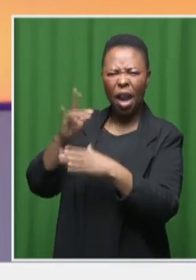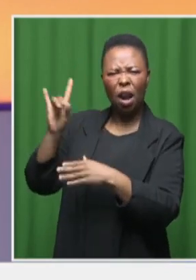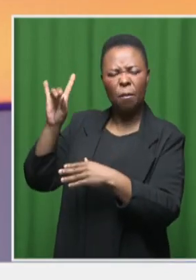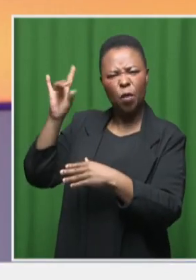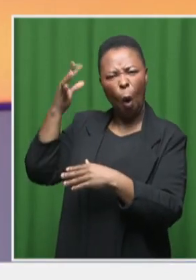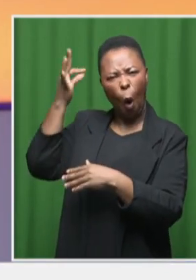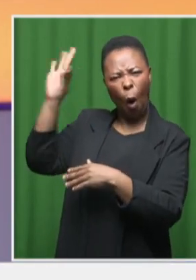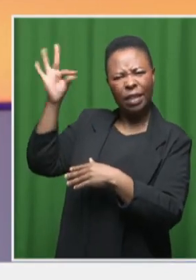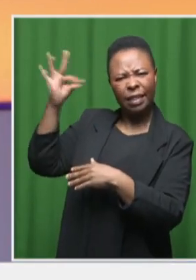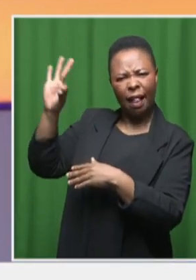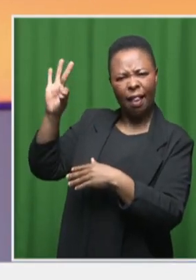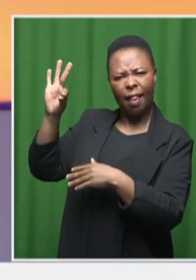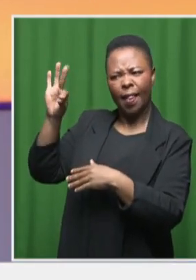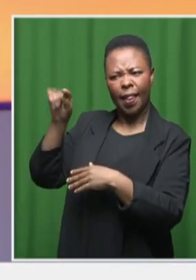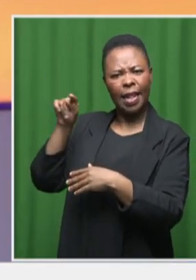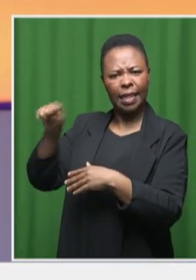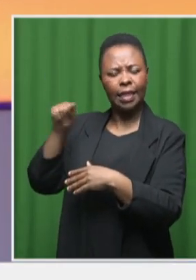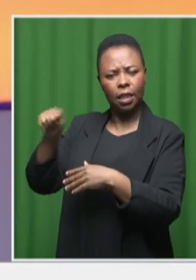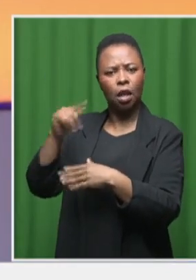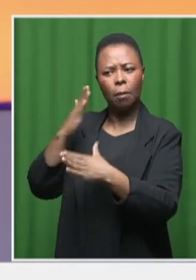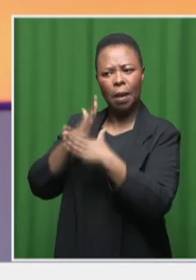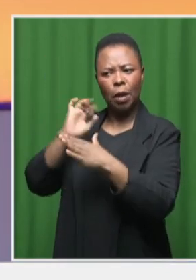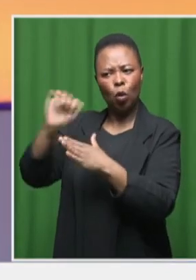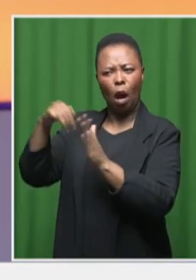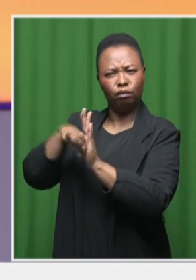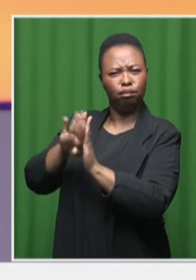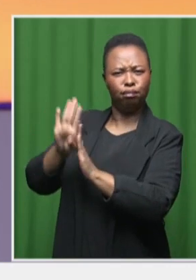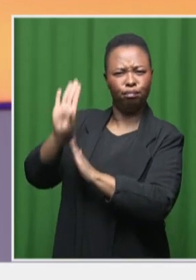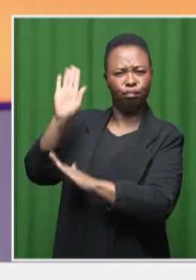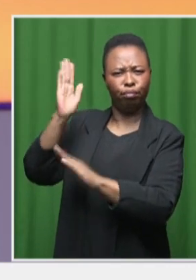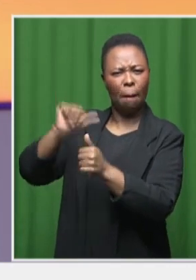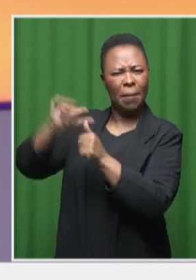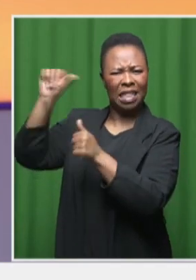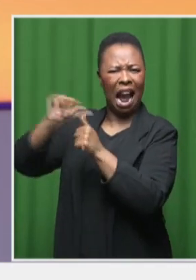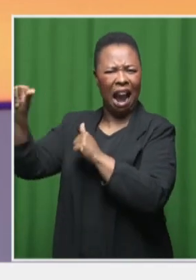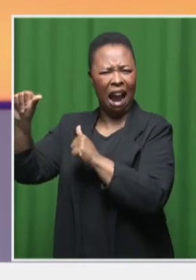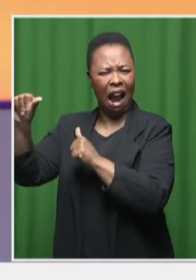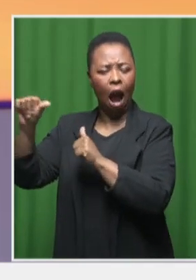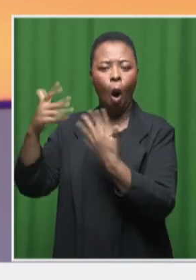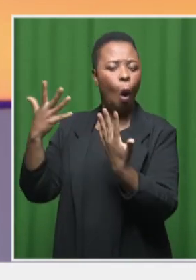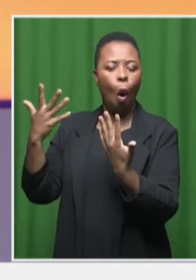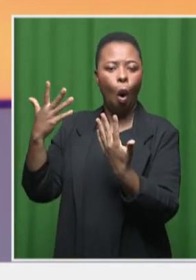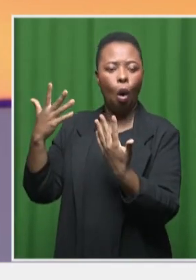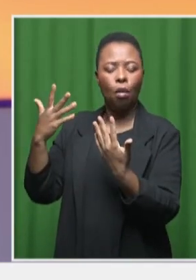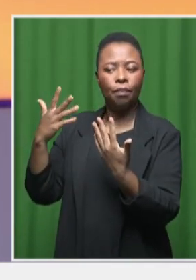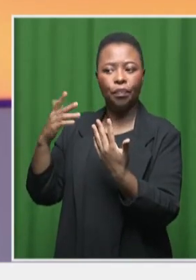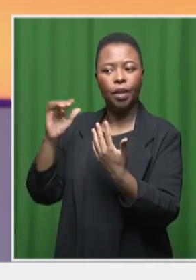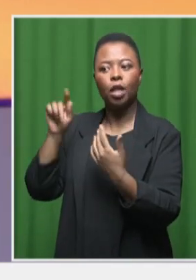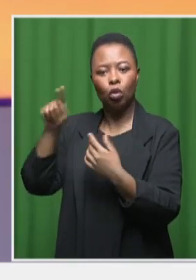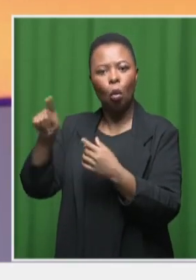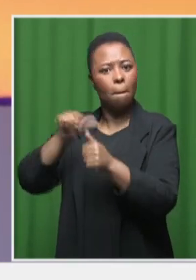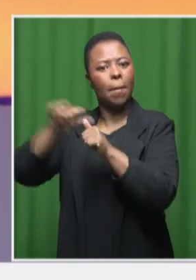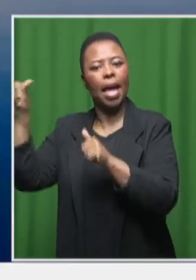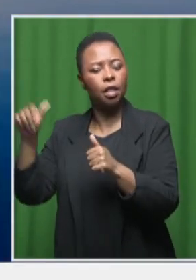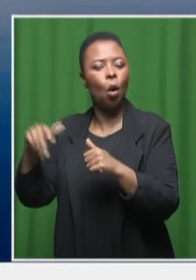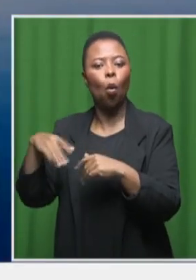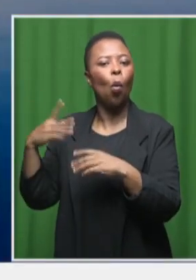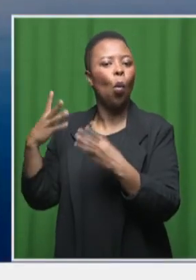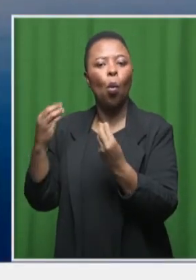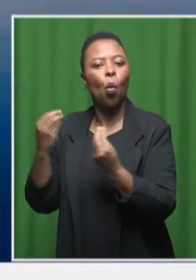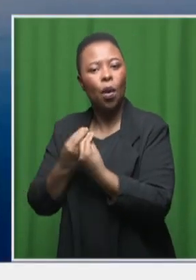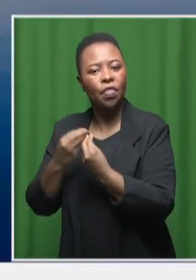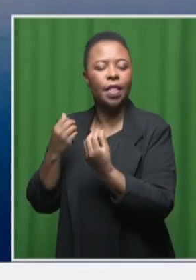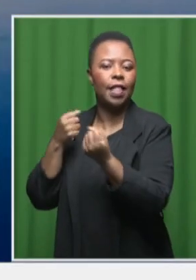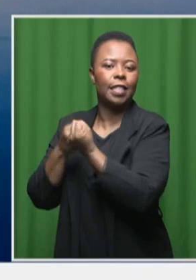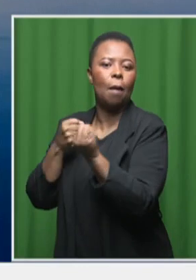industry better your craft? Did it in any way, or you're simply the best in jail with or without?